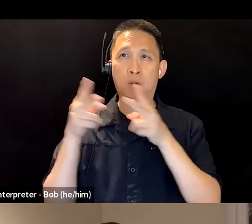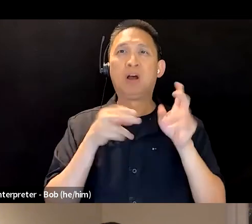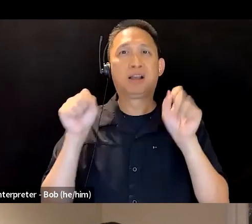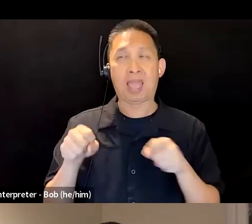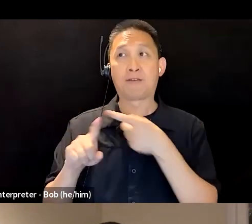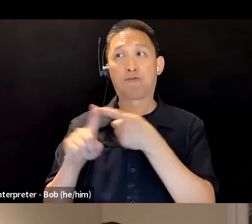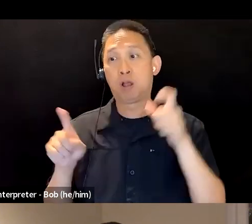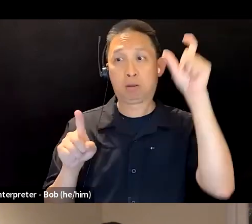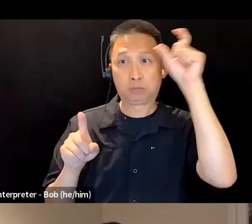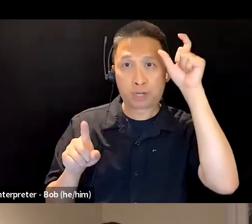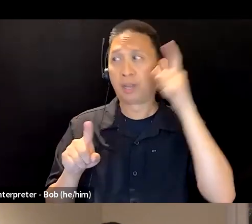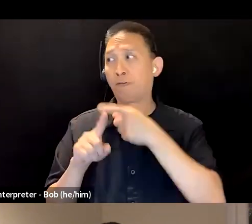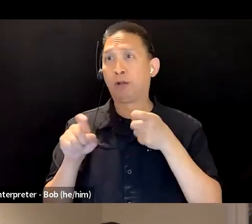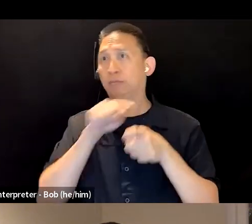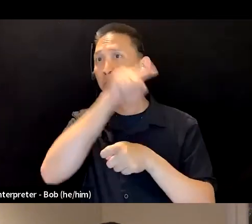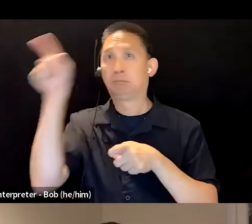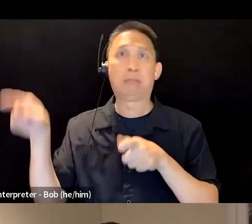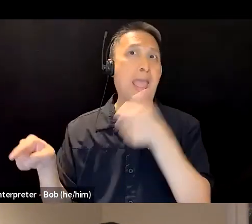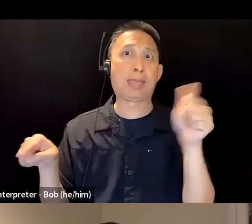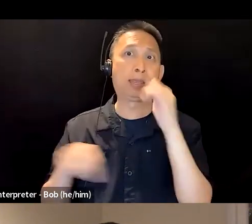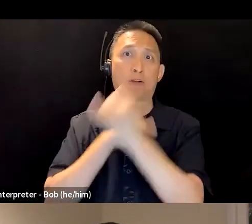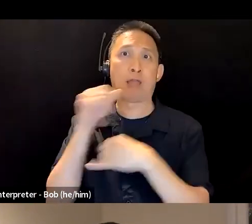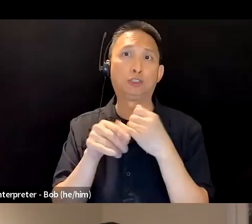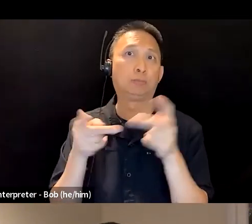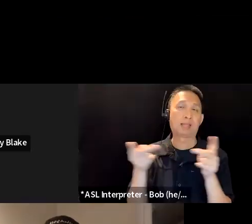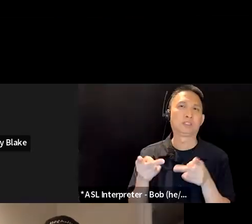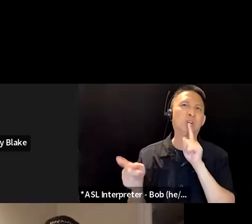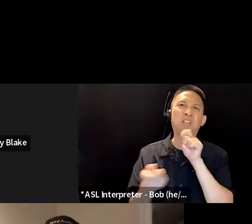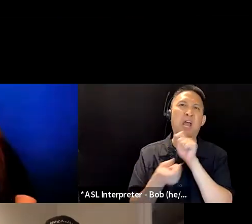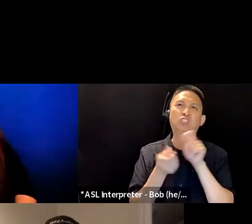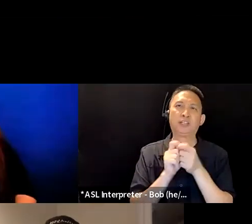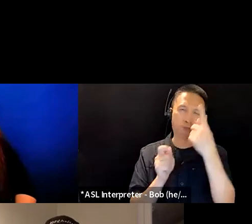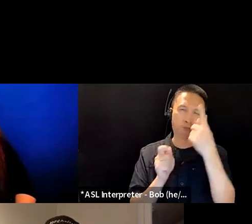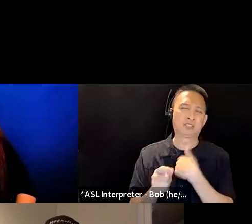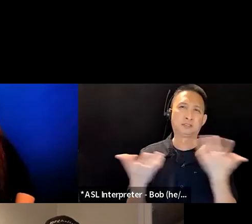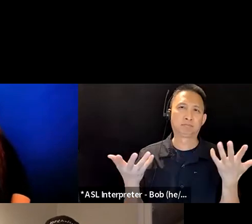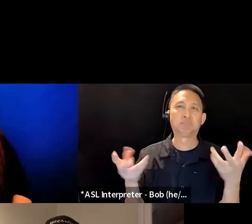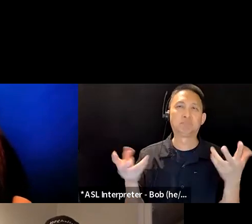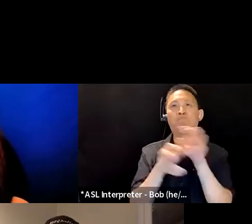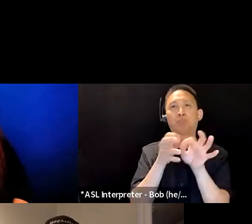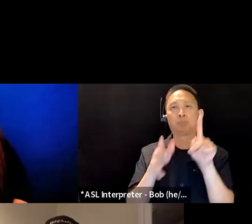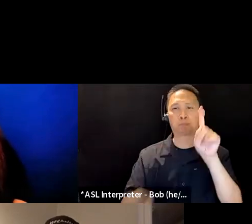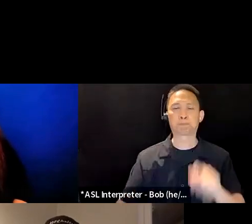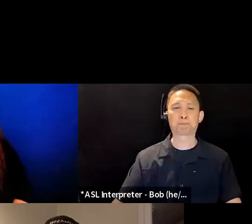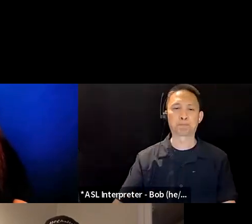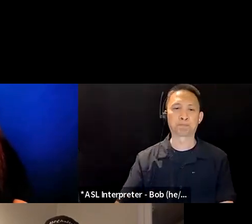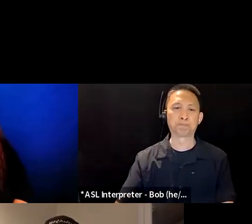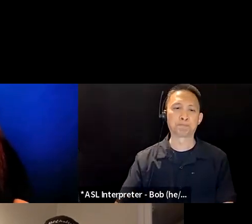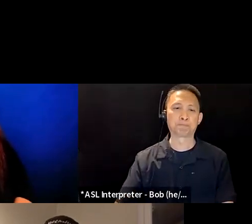content doesn't mm-hmm. change it. And there's another question here by Jayashree.